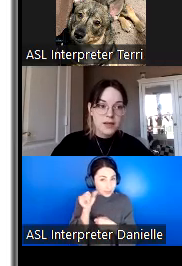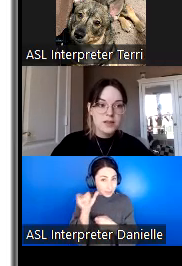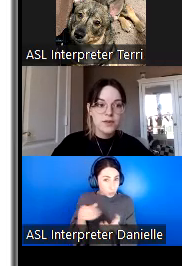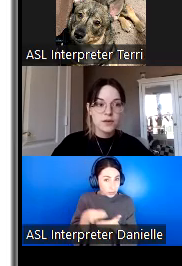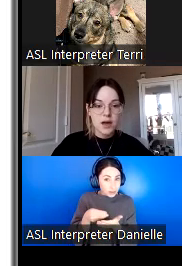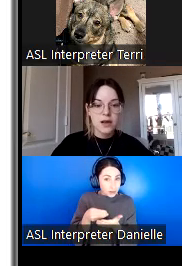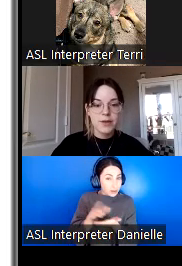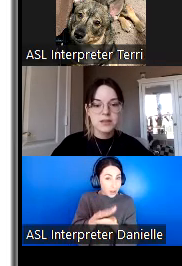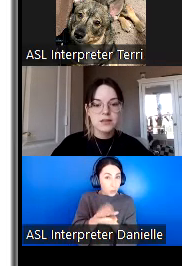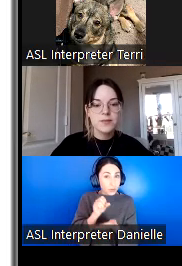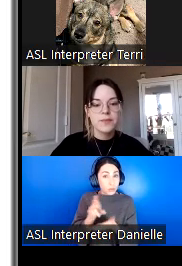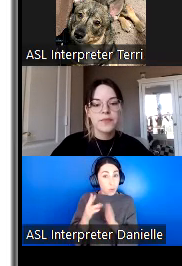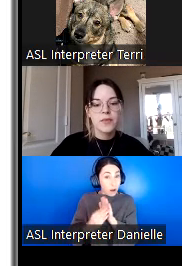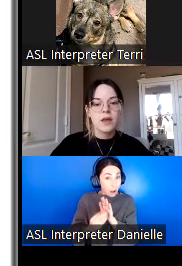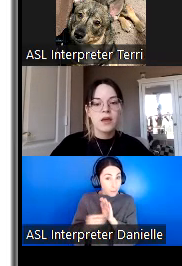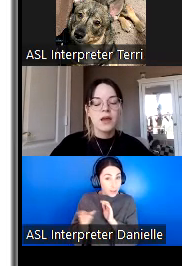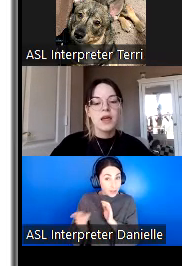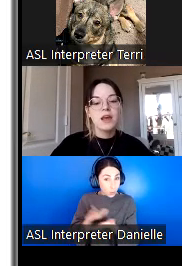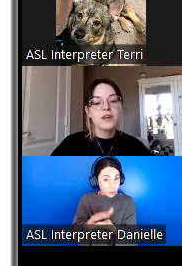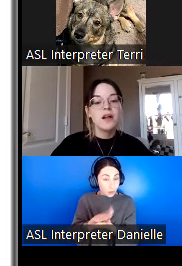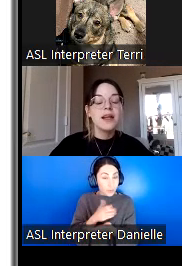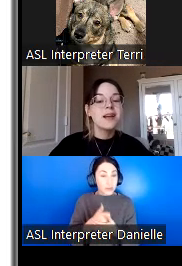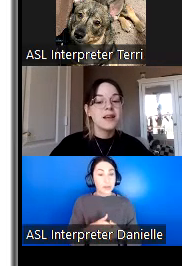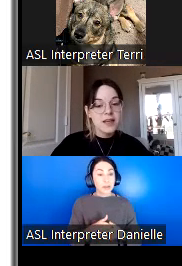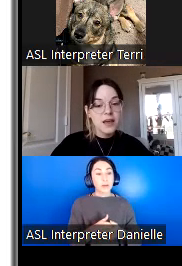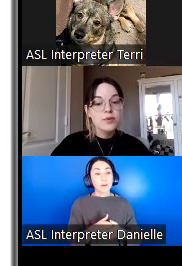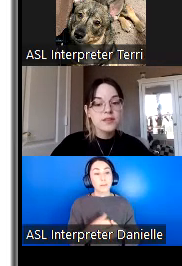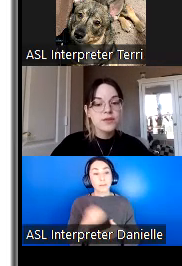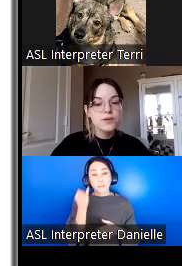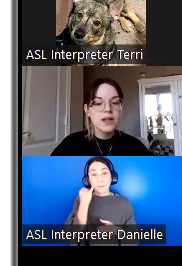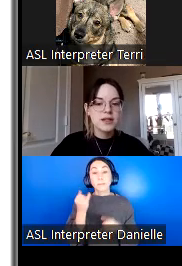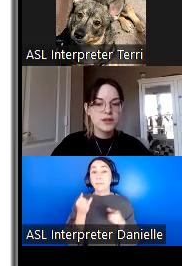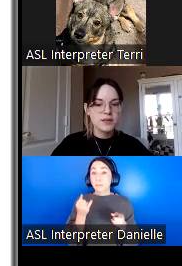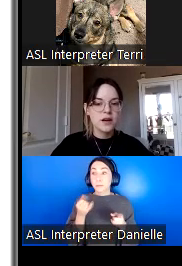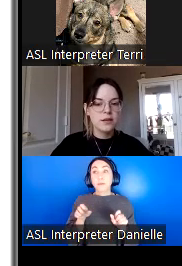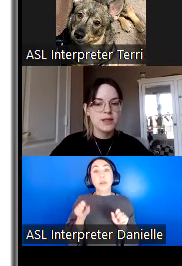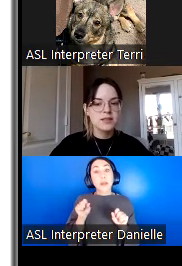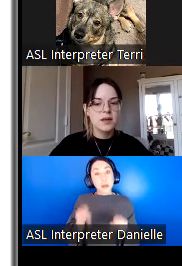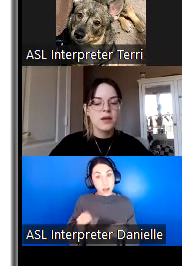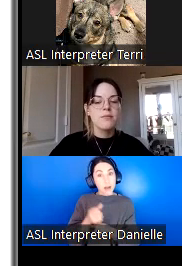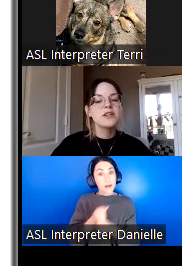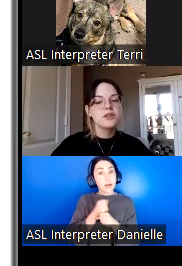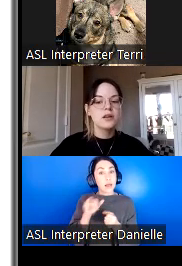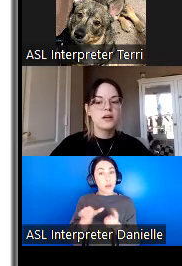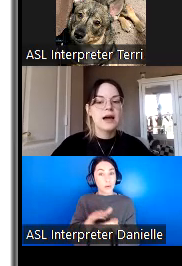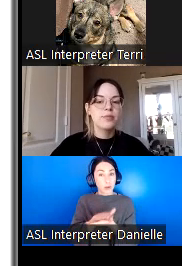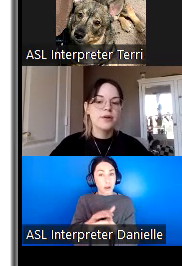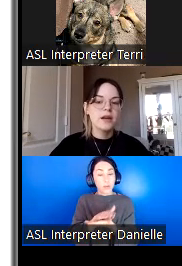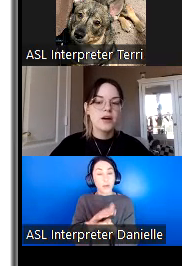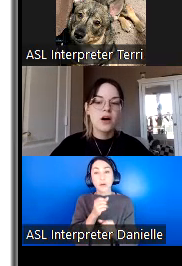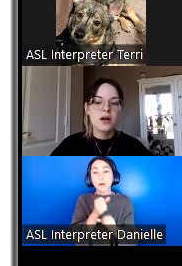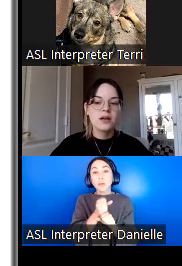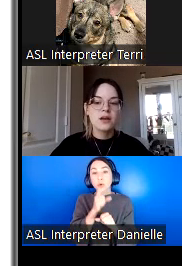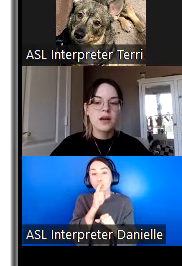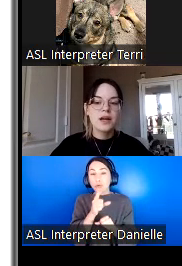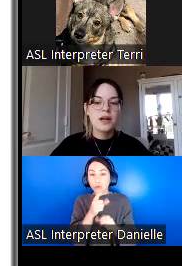make copies of those documents. If the client is able to collect those documents, make sure to